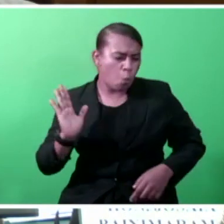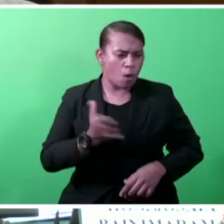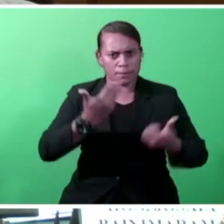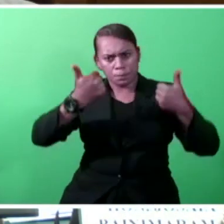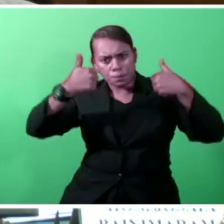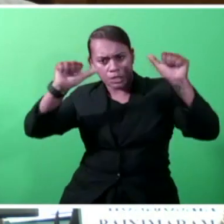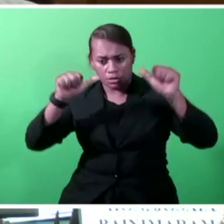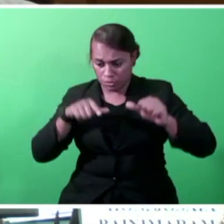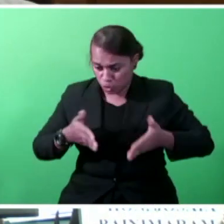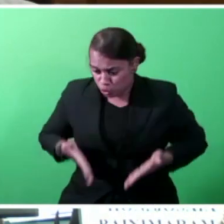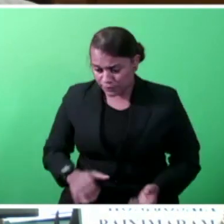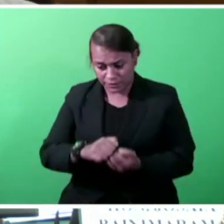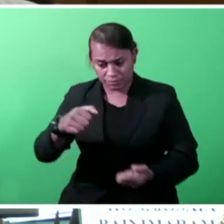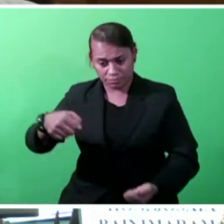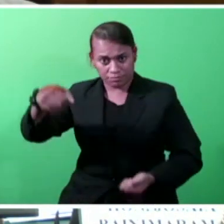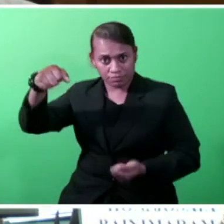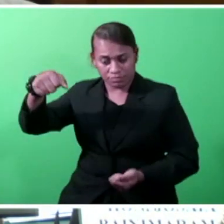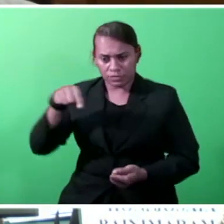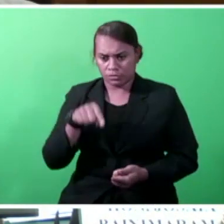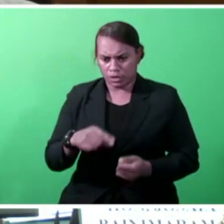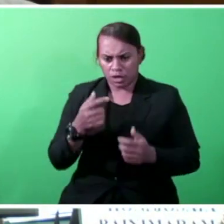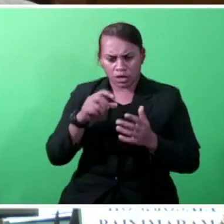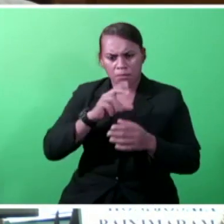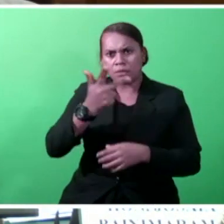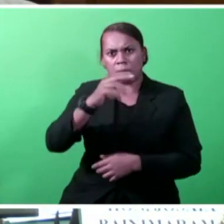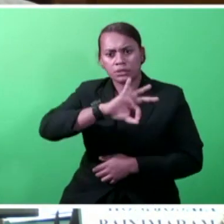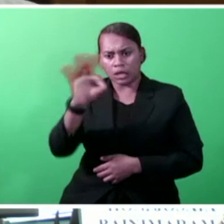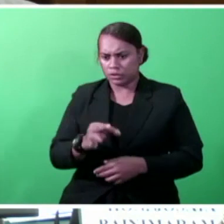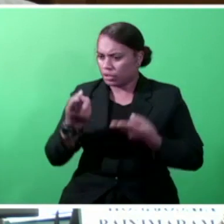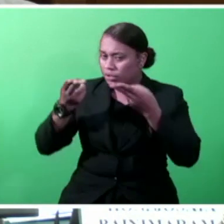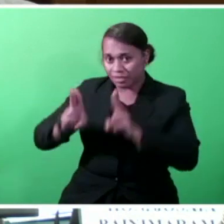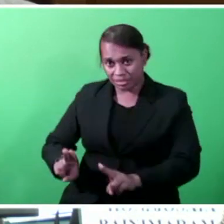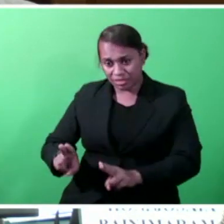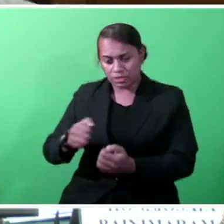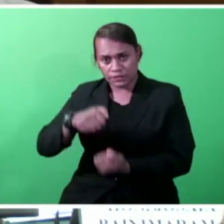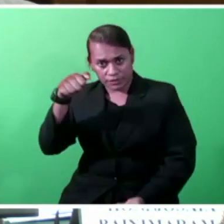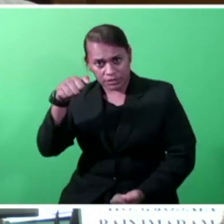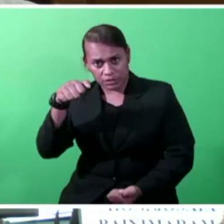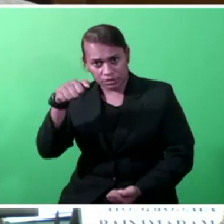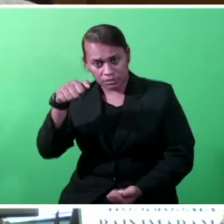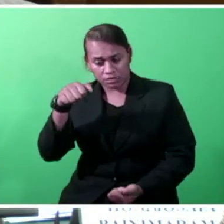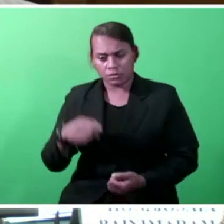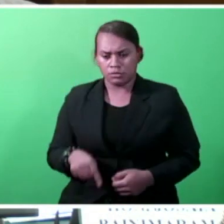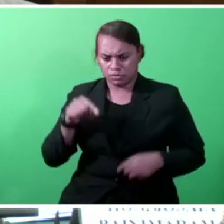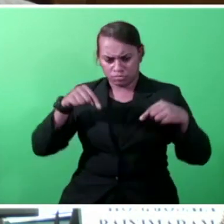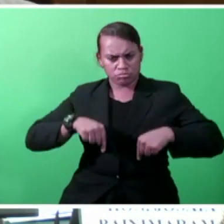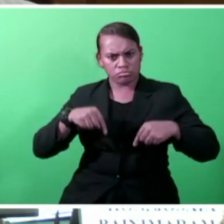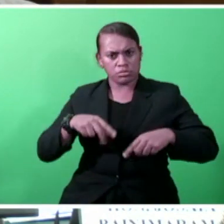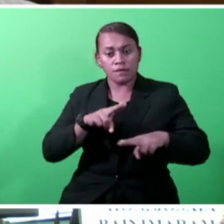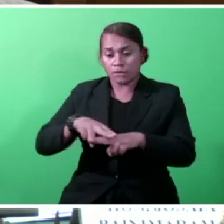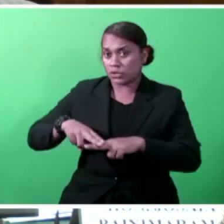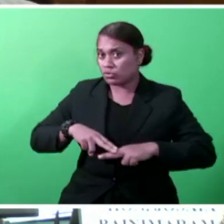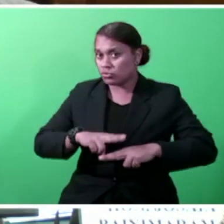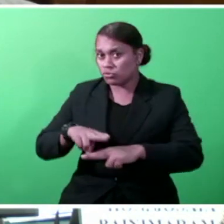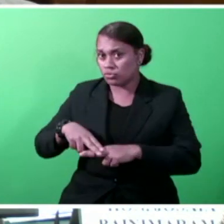least 80% death registration by 2030. Mr. Speaker, sir, in Fiji, as we know